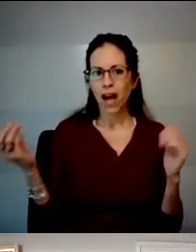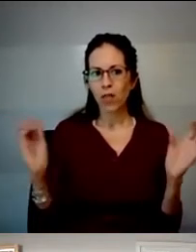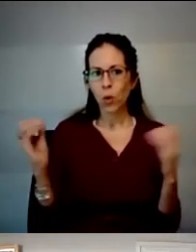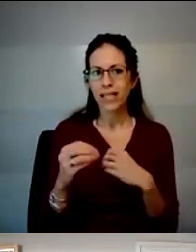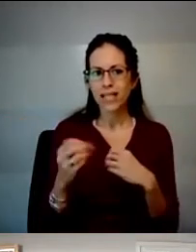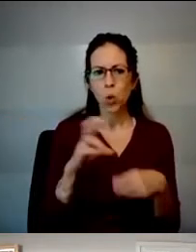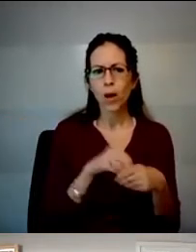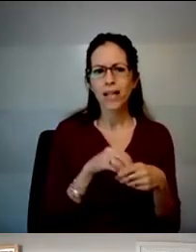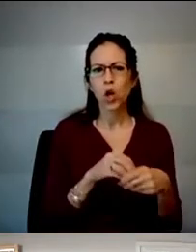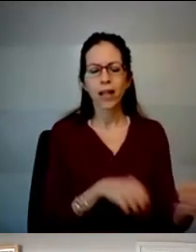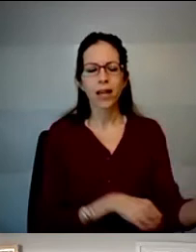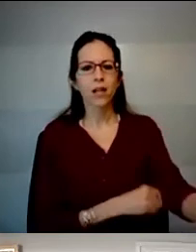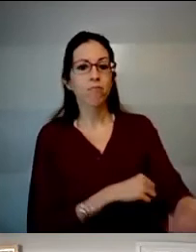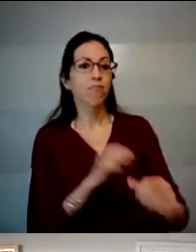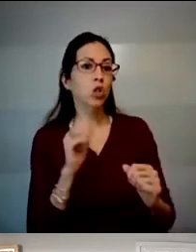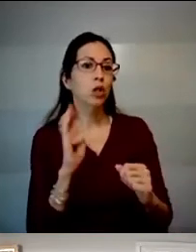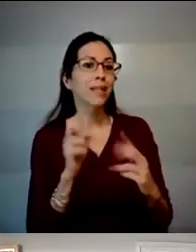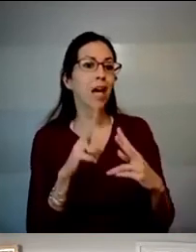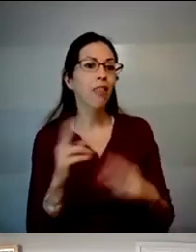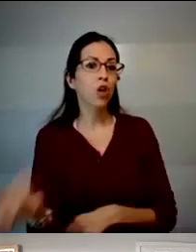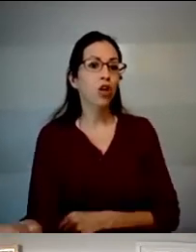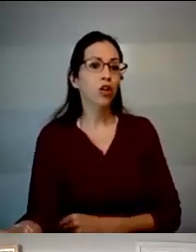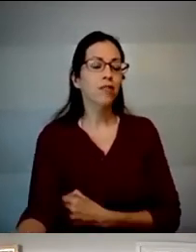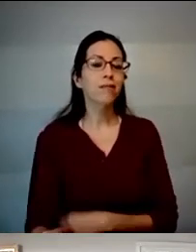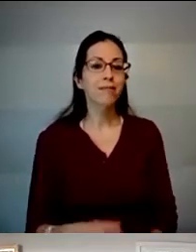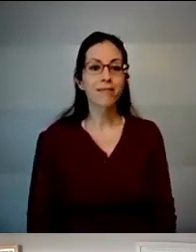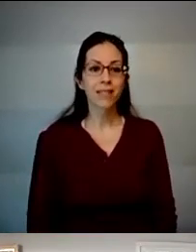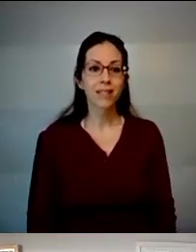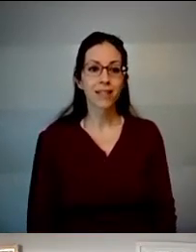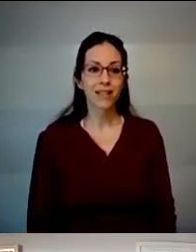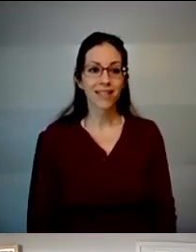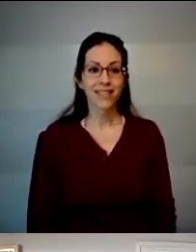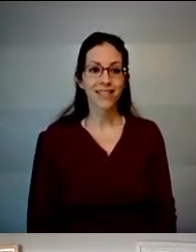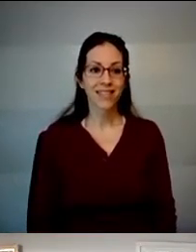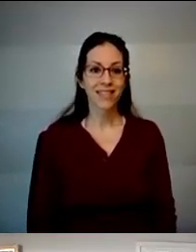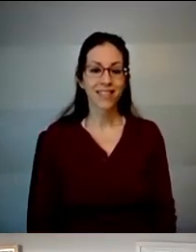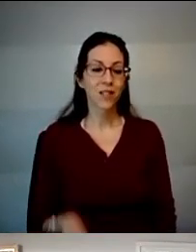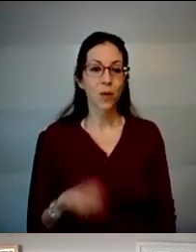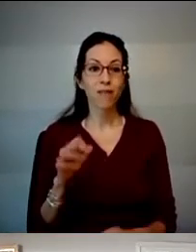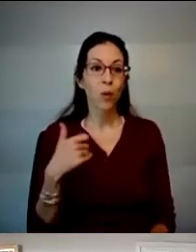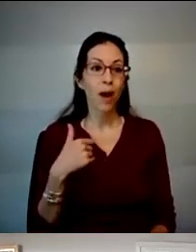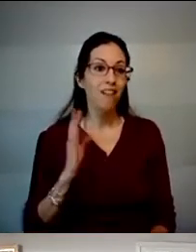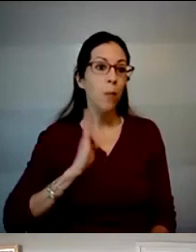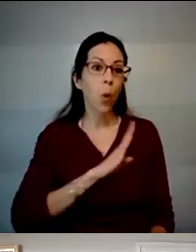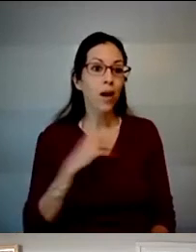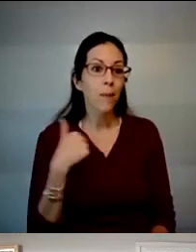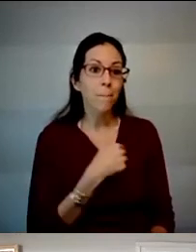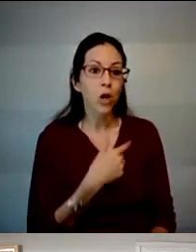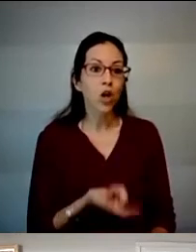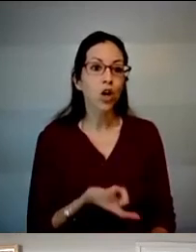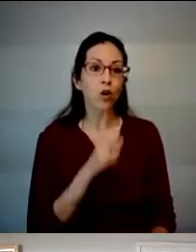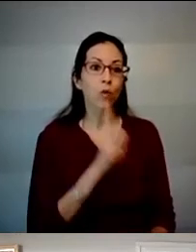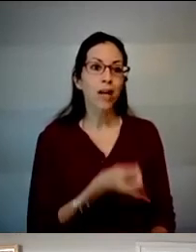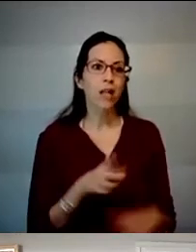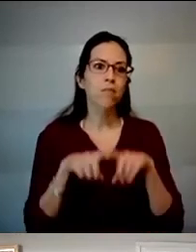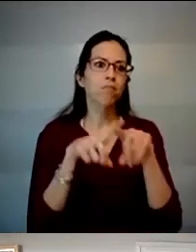internally? I guess it could be either, you know, if you've got, for example, a board member that you really relied